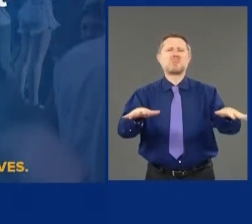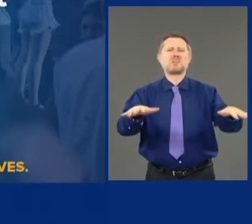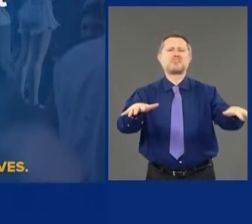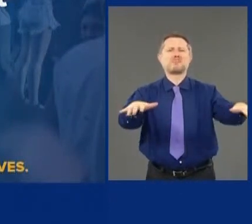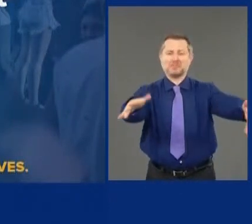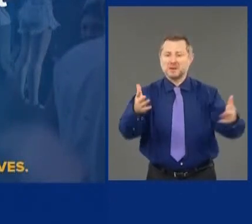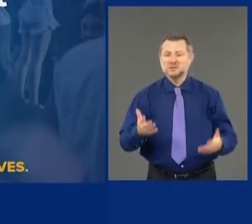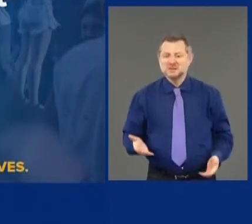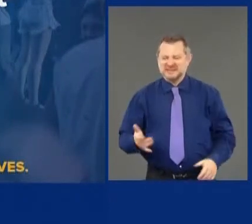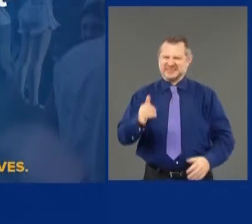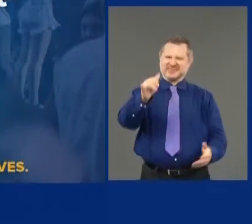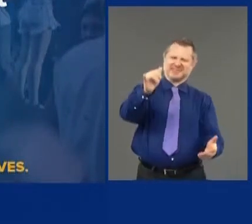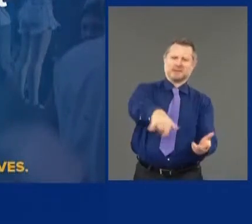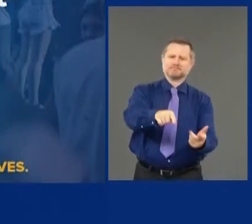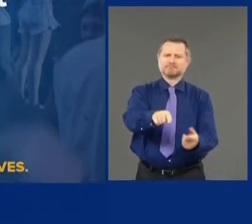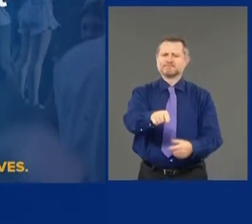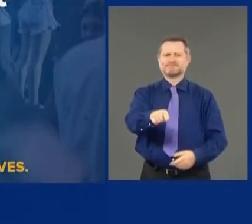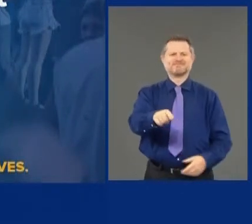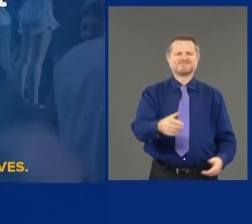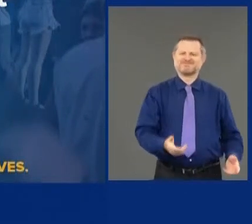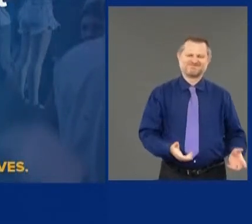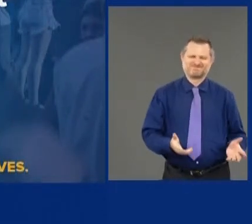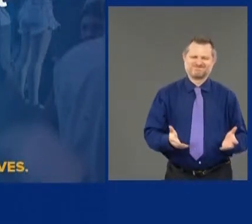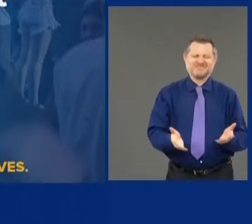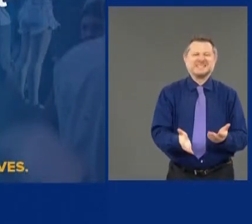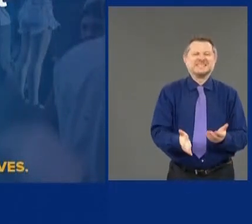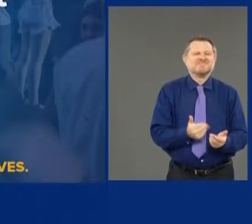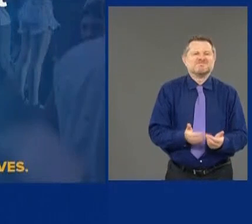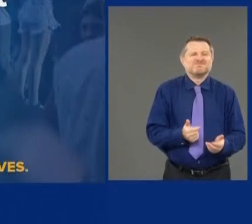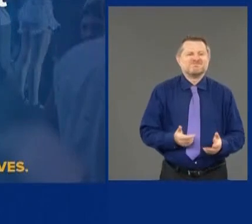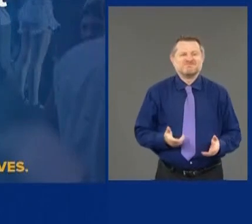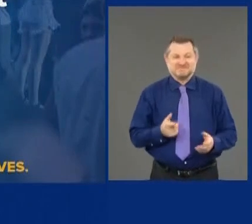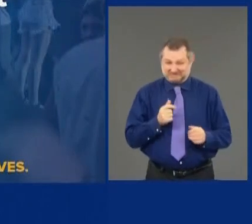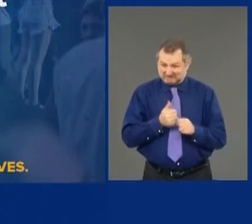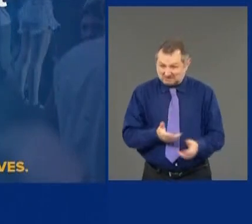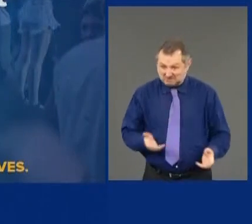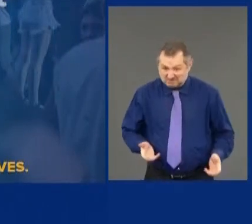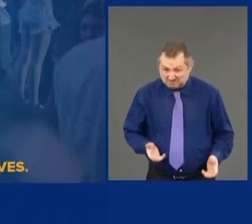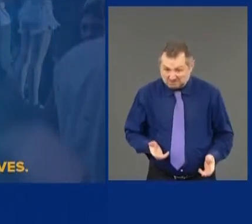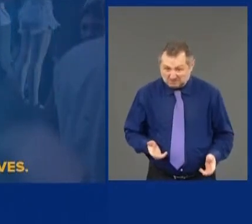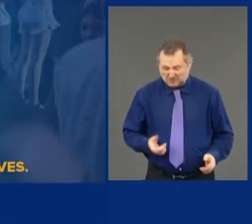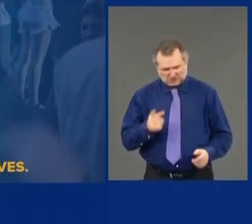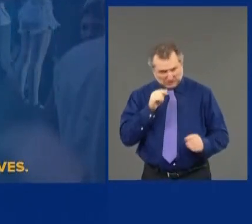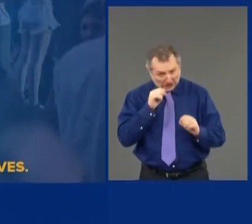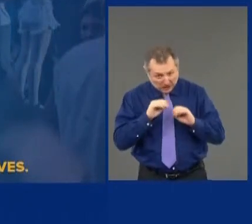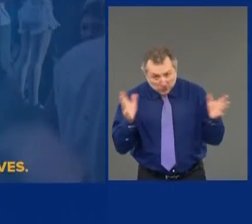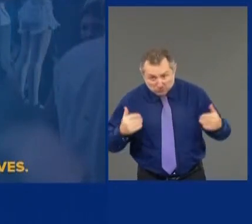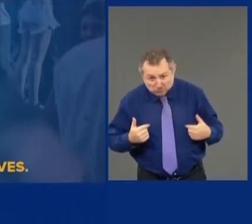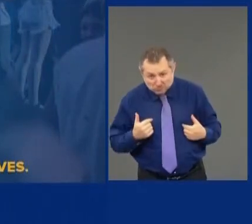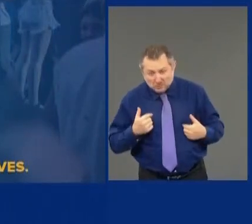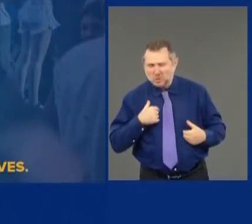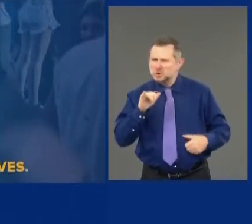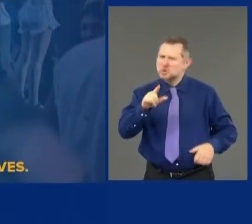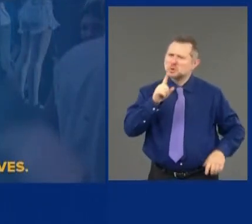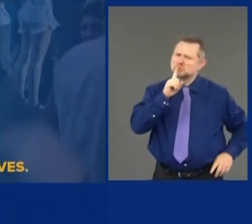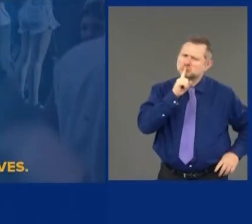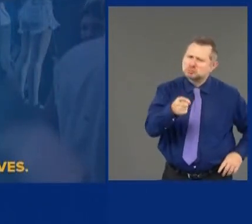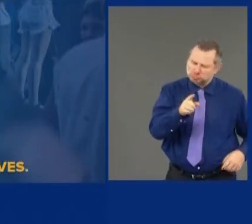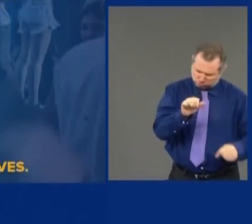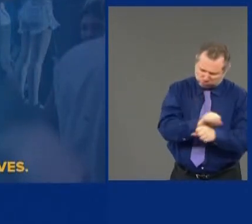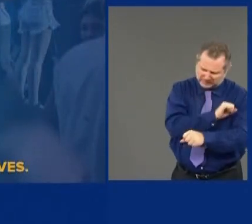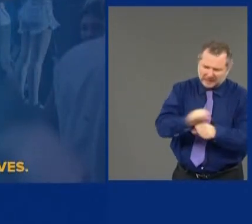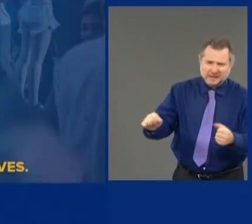It's that simple. It's that clear. That is the reality. The